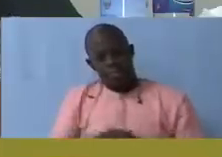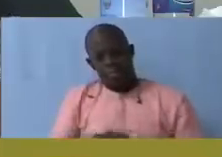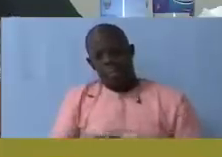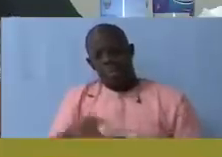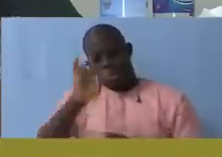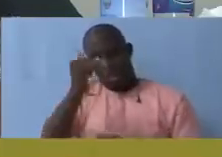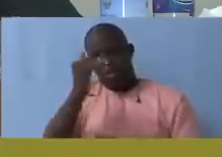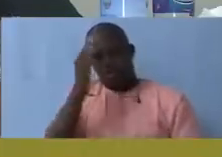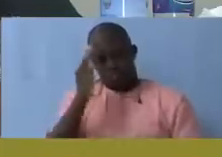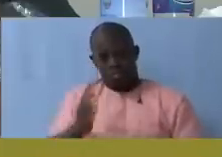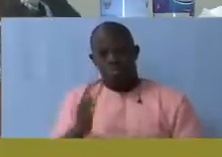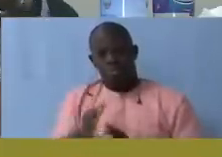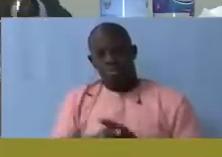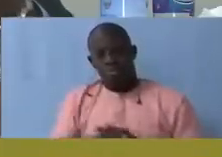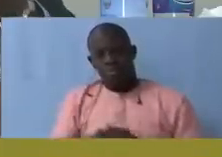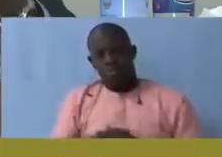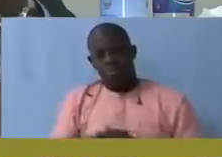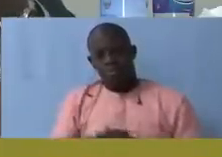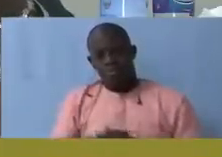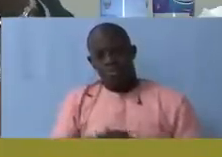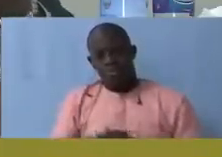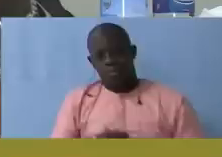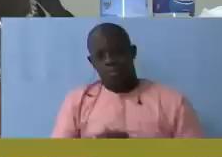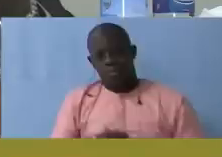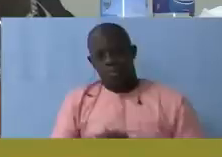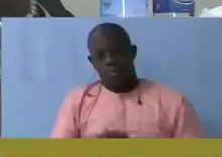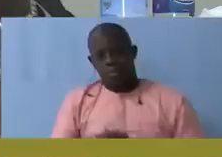true. And